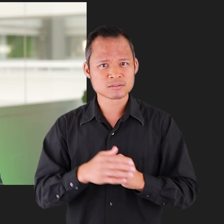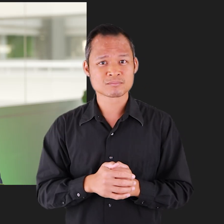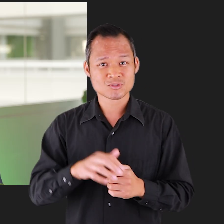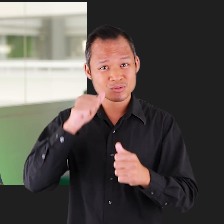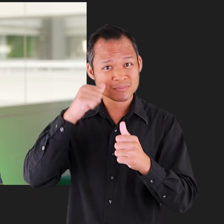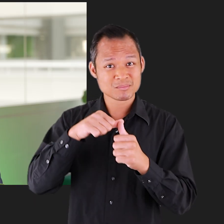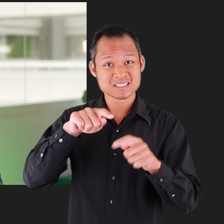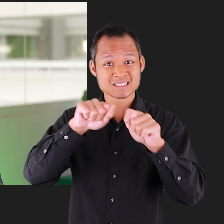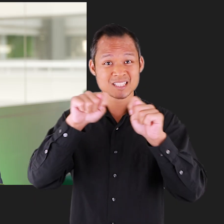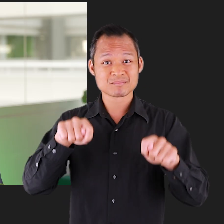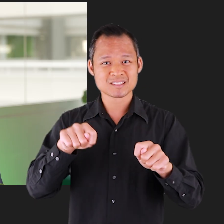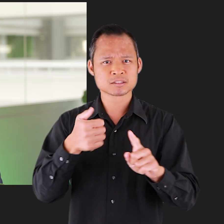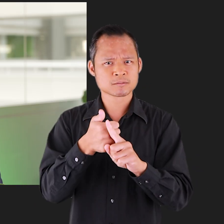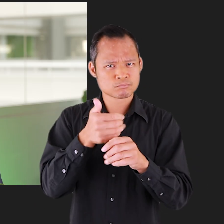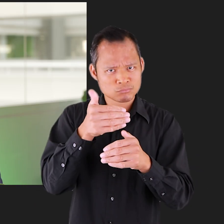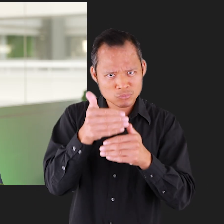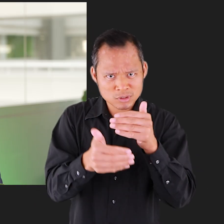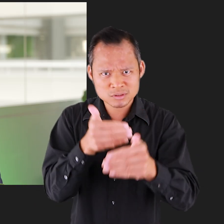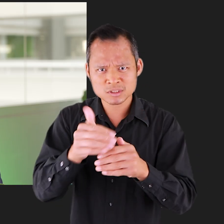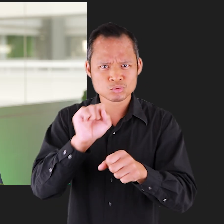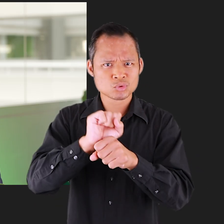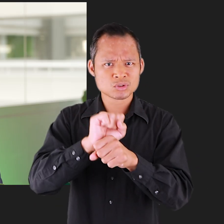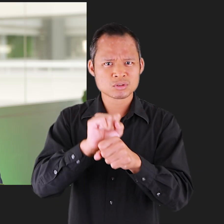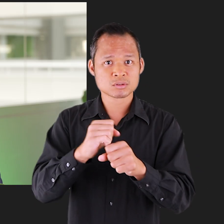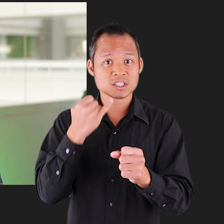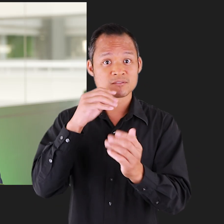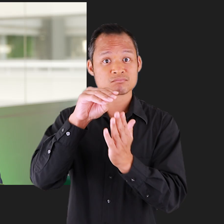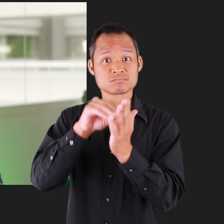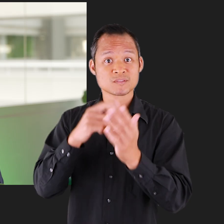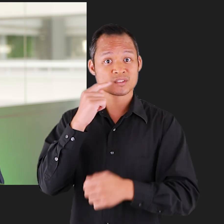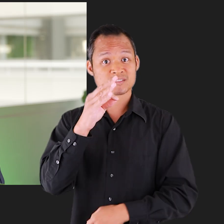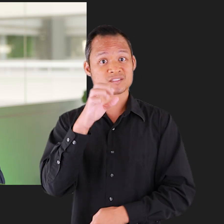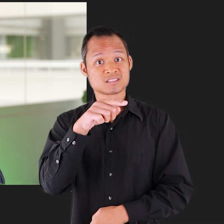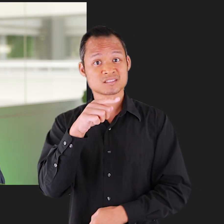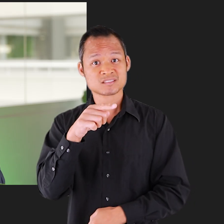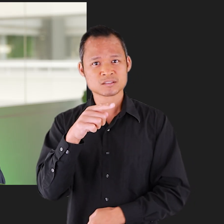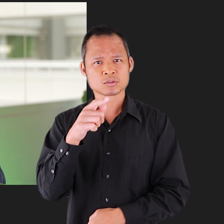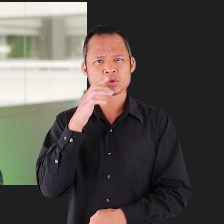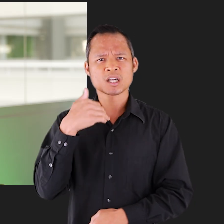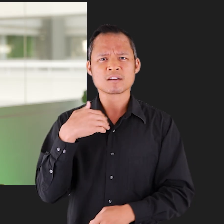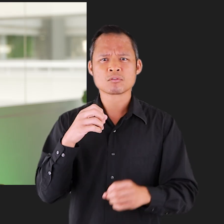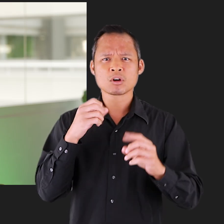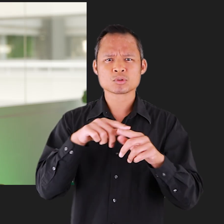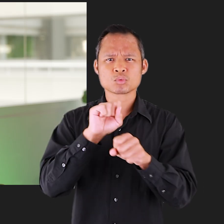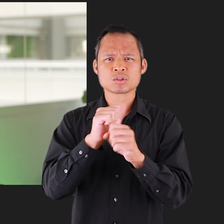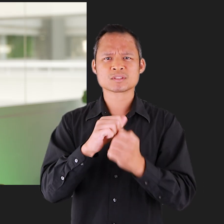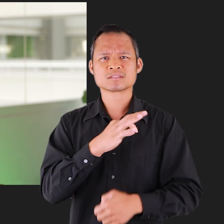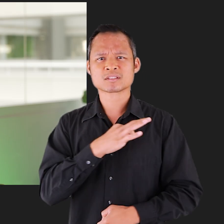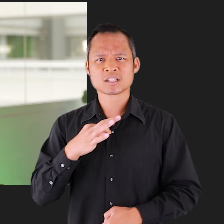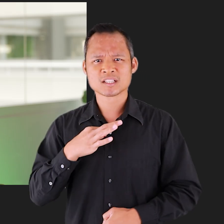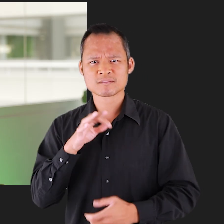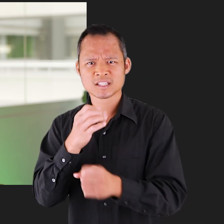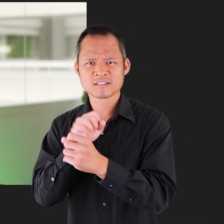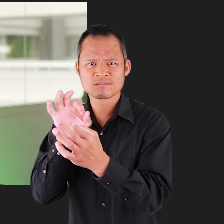costs. Remember that using this template is a work in progress. If you're applying to Futurpreneur, you will have the opportunity to